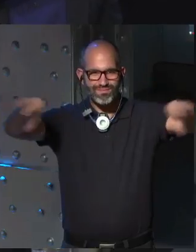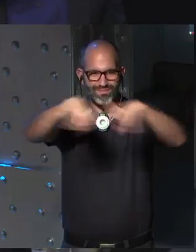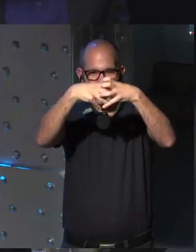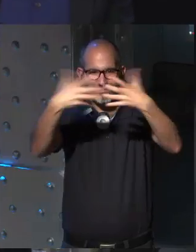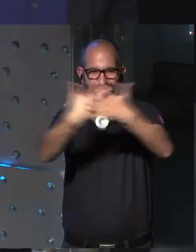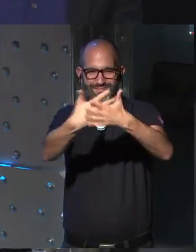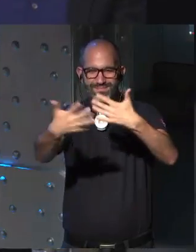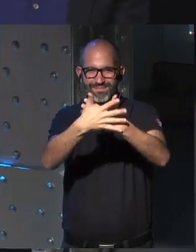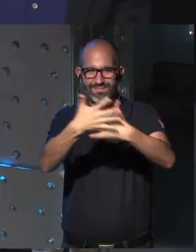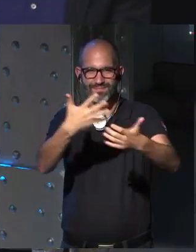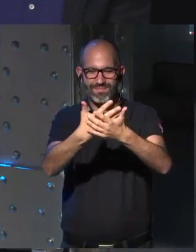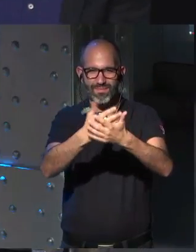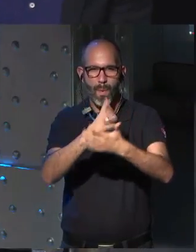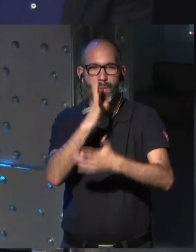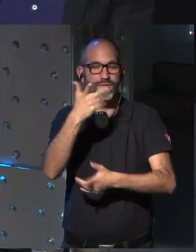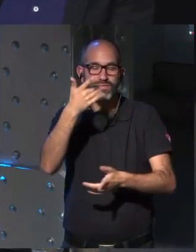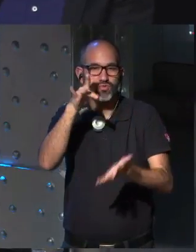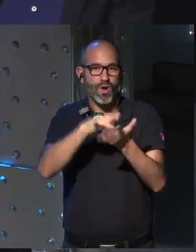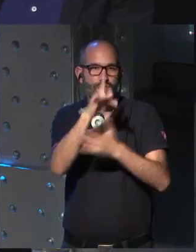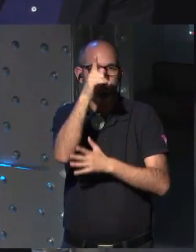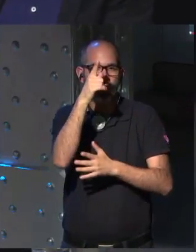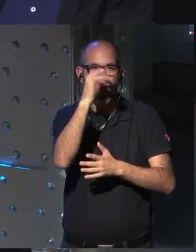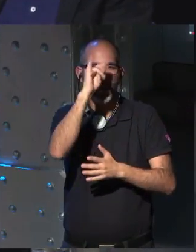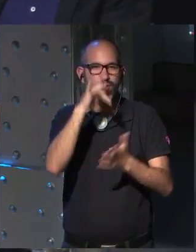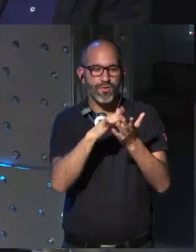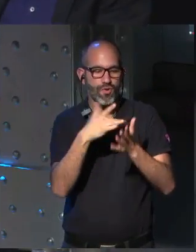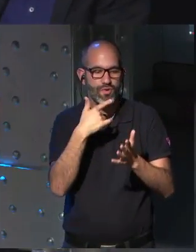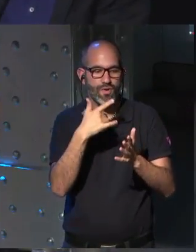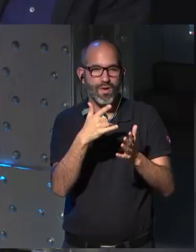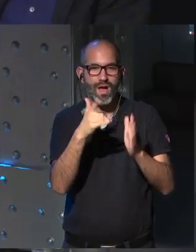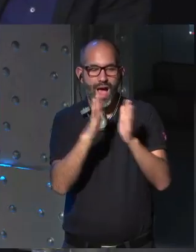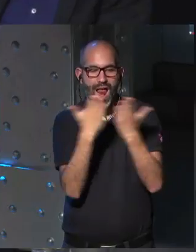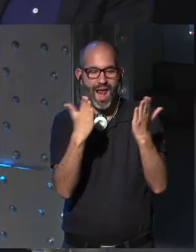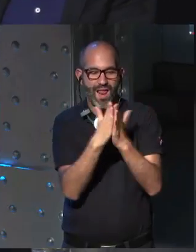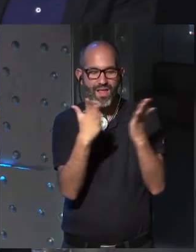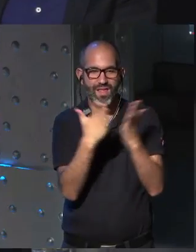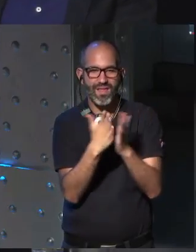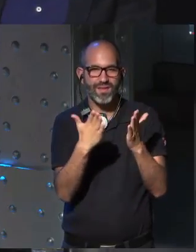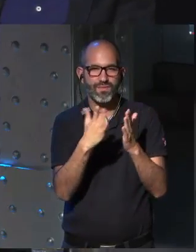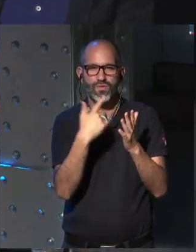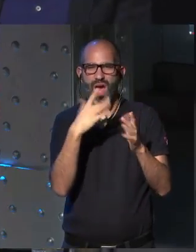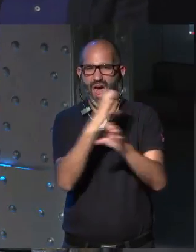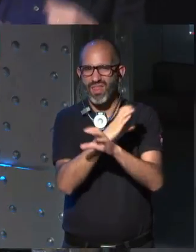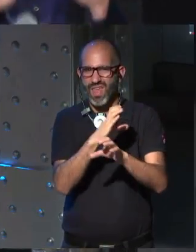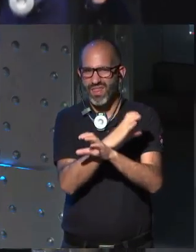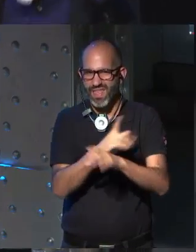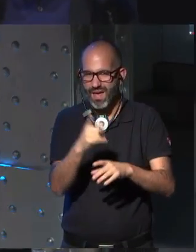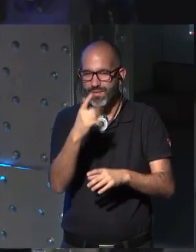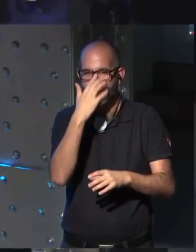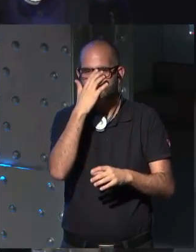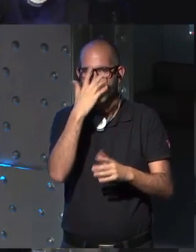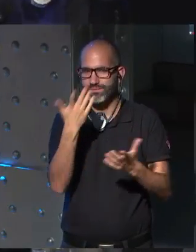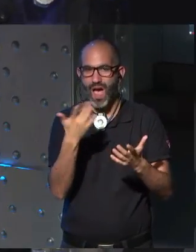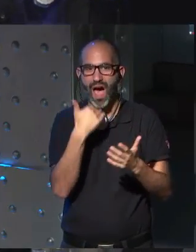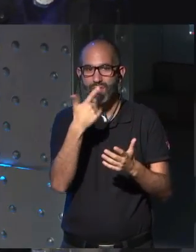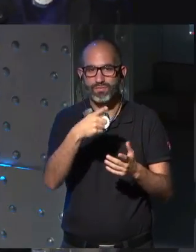very sort of happy accidents where I pursued something that I vaguely recalled, and it turned into something much bigger. Desde